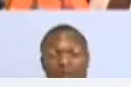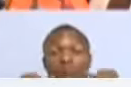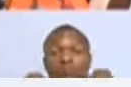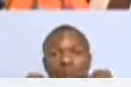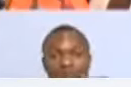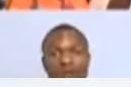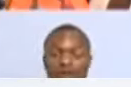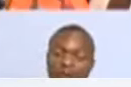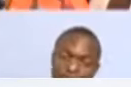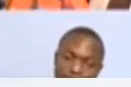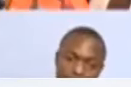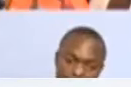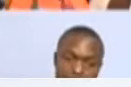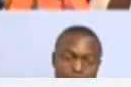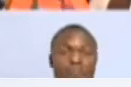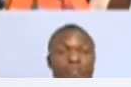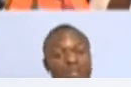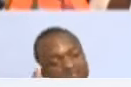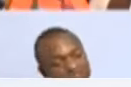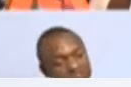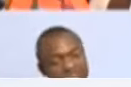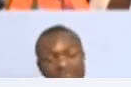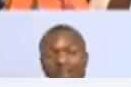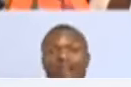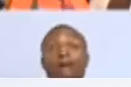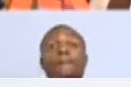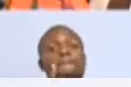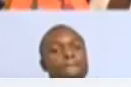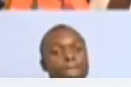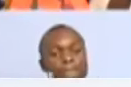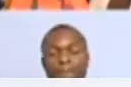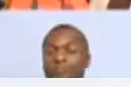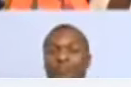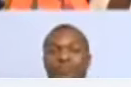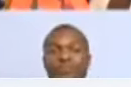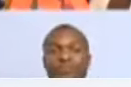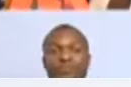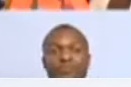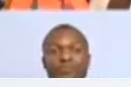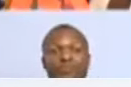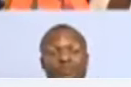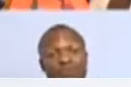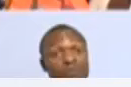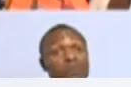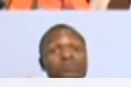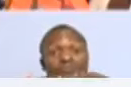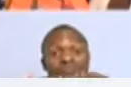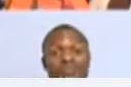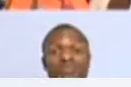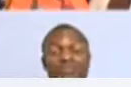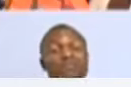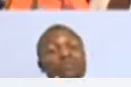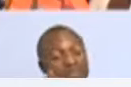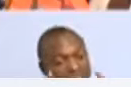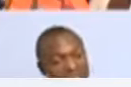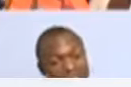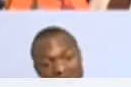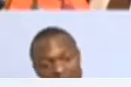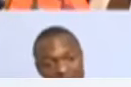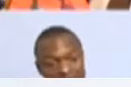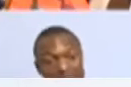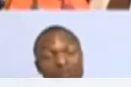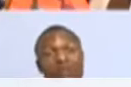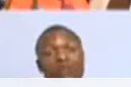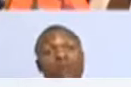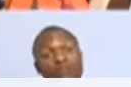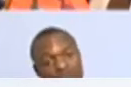educating, and entertaining our people. We cherish the fourth estate and remain committed to freedom of the press and